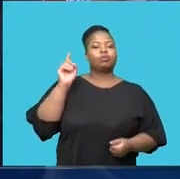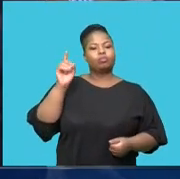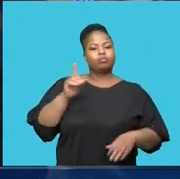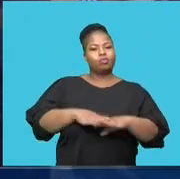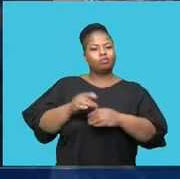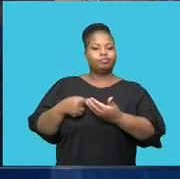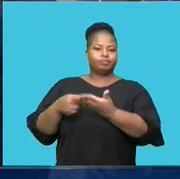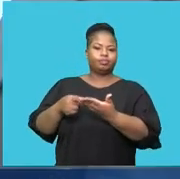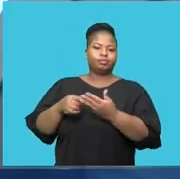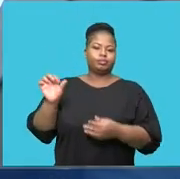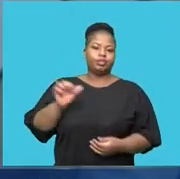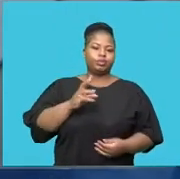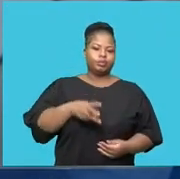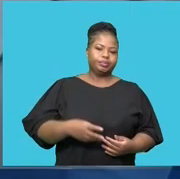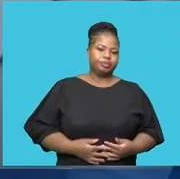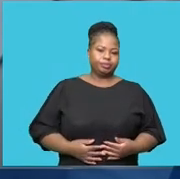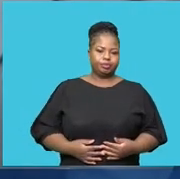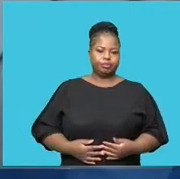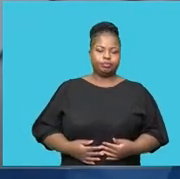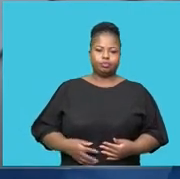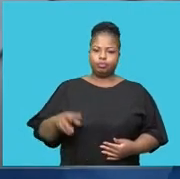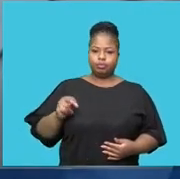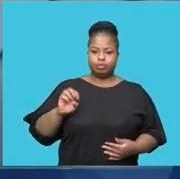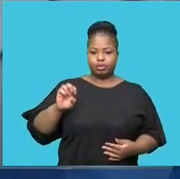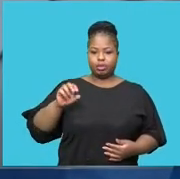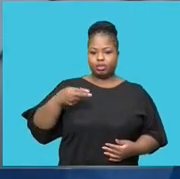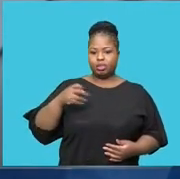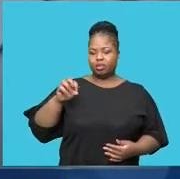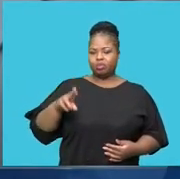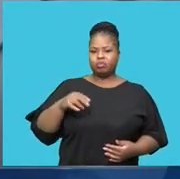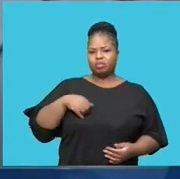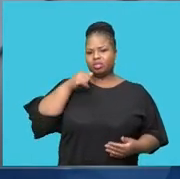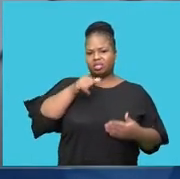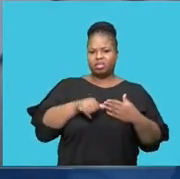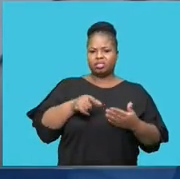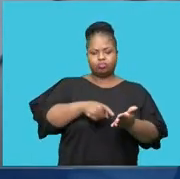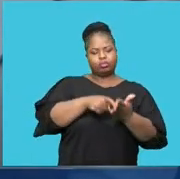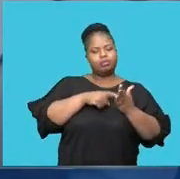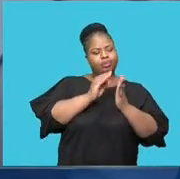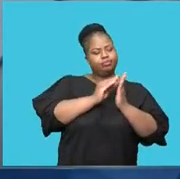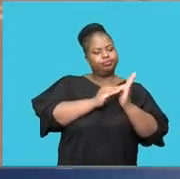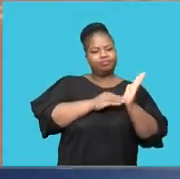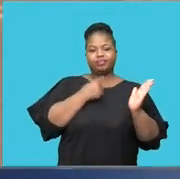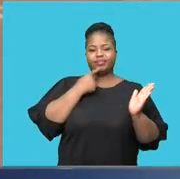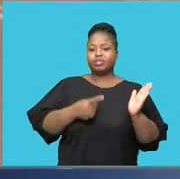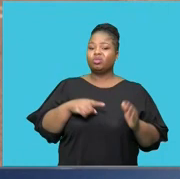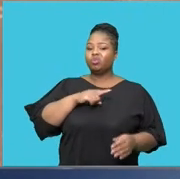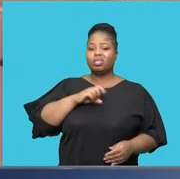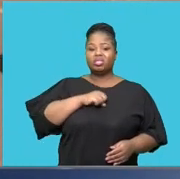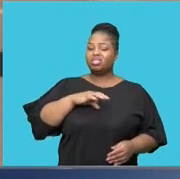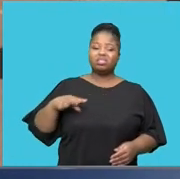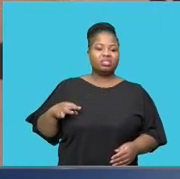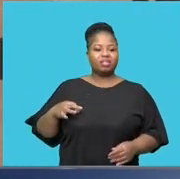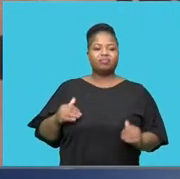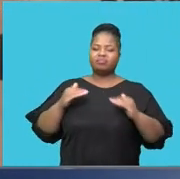and you shall hear from us. Kodwa iNehawu eveze izikhalazo eziningi kwincwadi yezimfuno ezibandakanya ukungalinganiswa kwabasebenzi